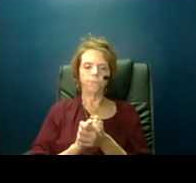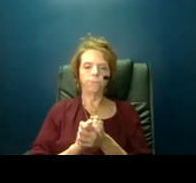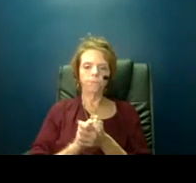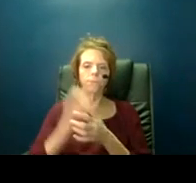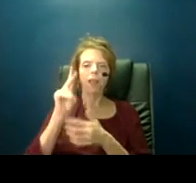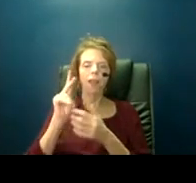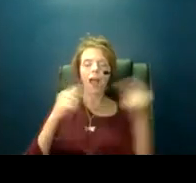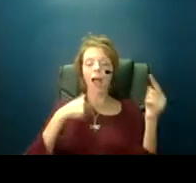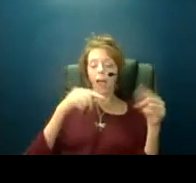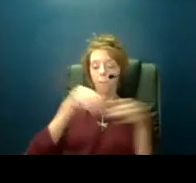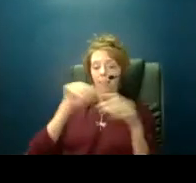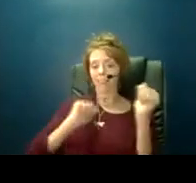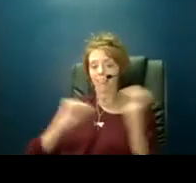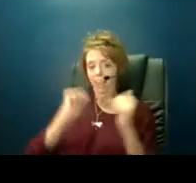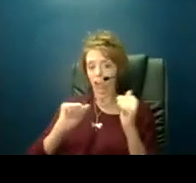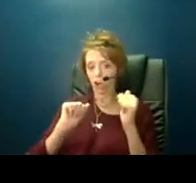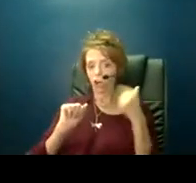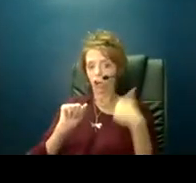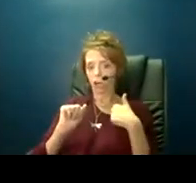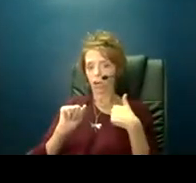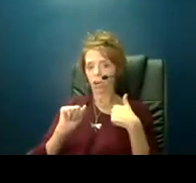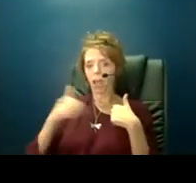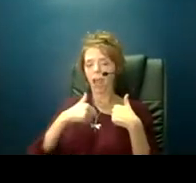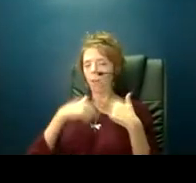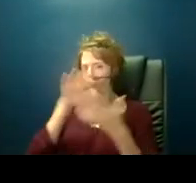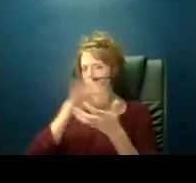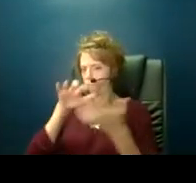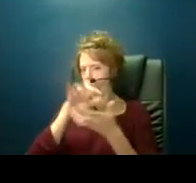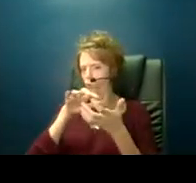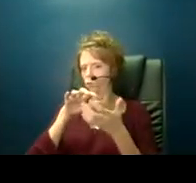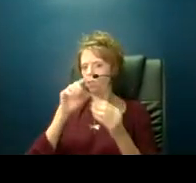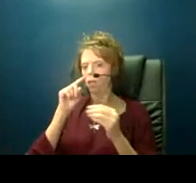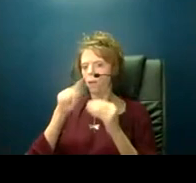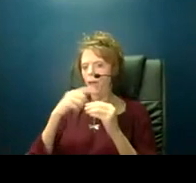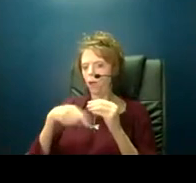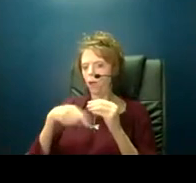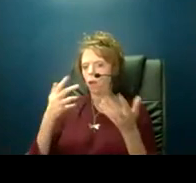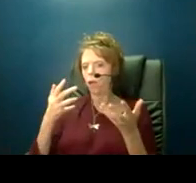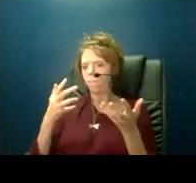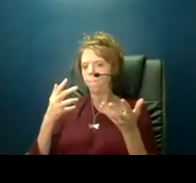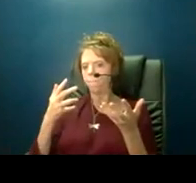I'm in theater. I'm just confused about